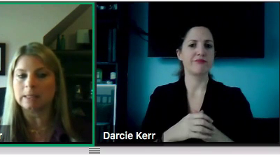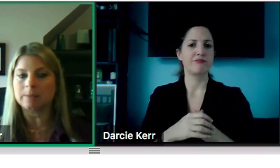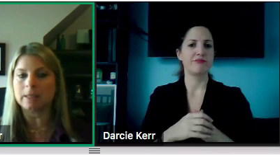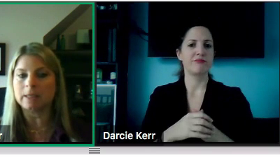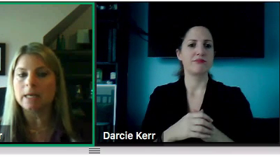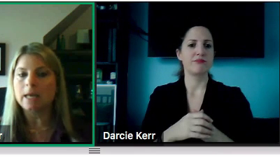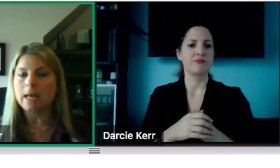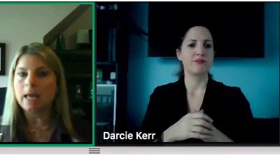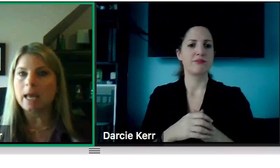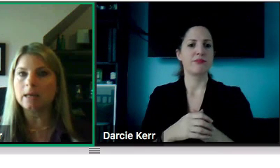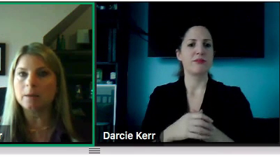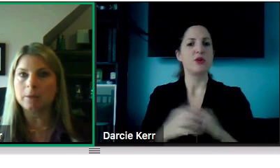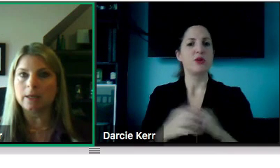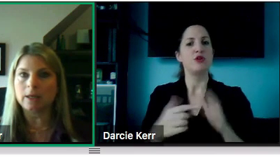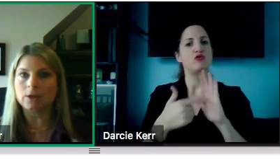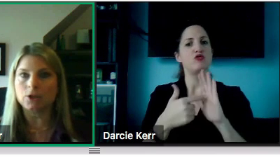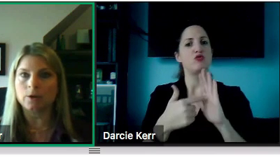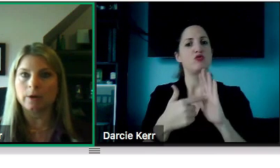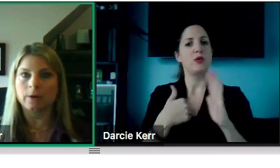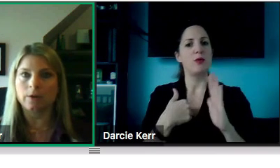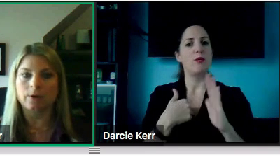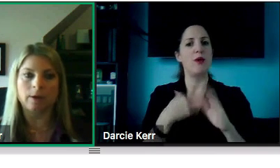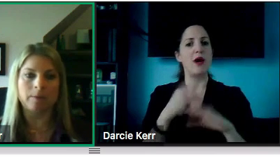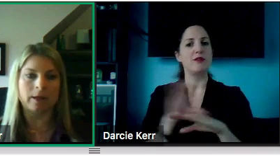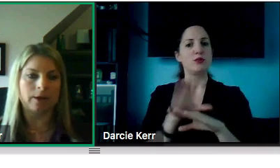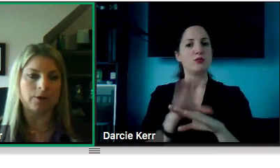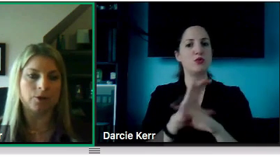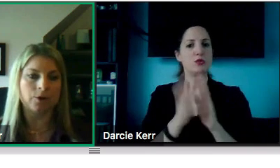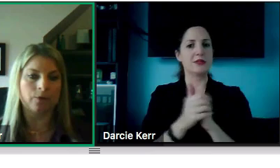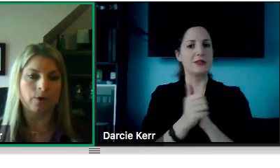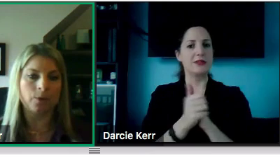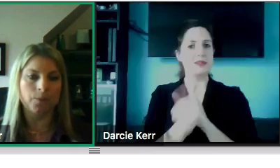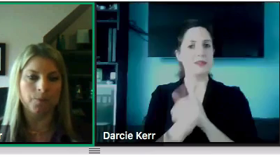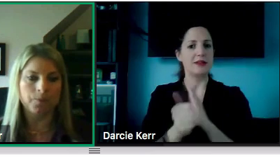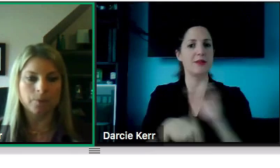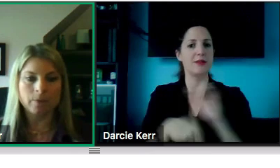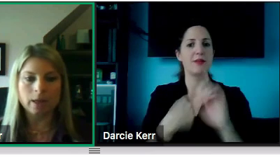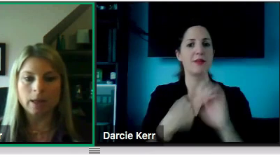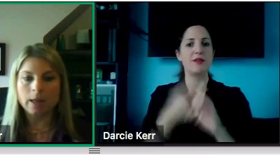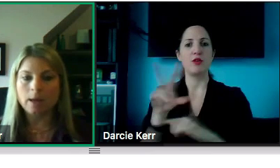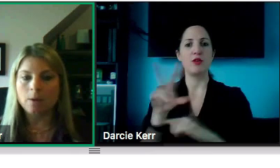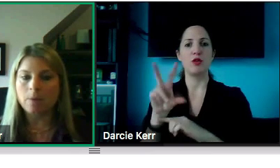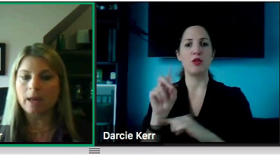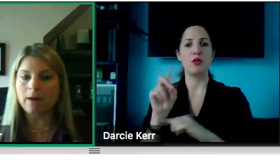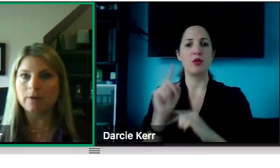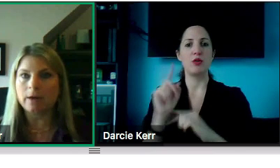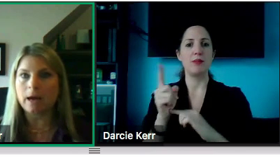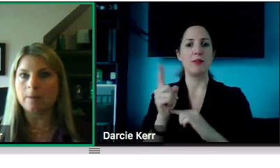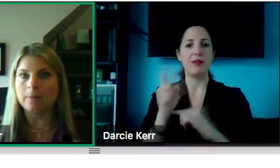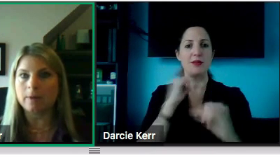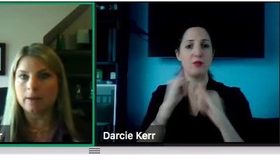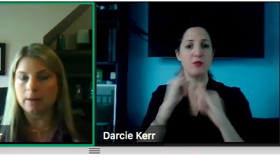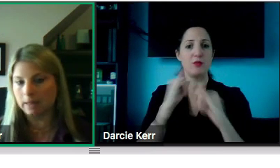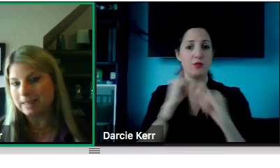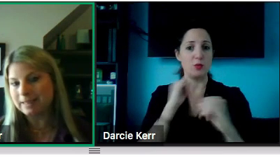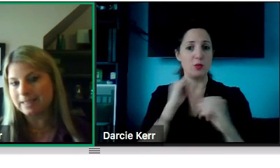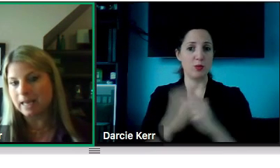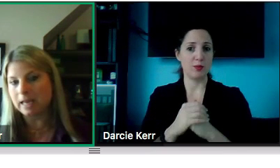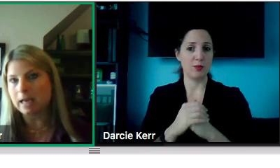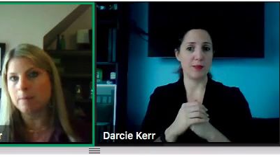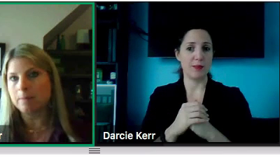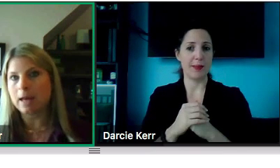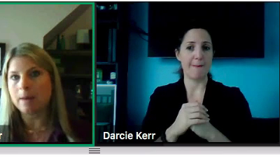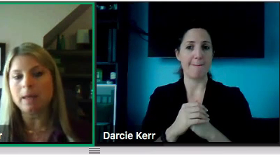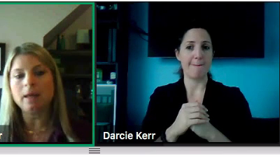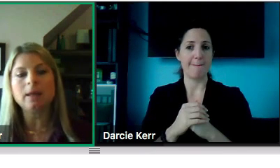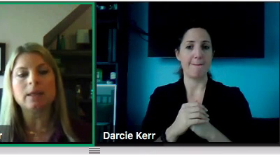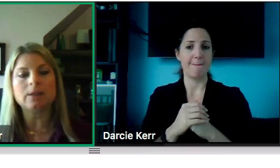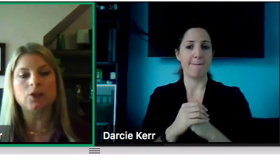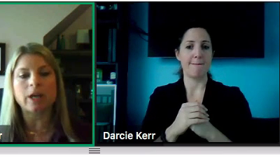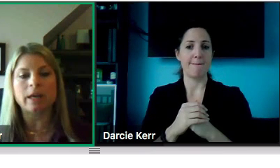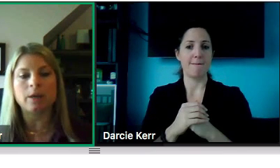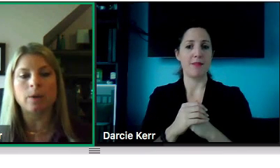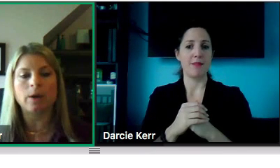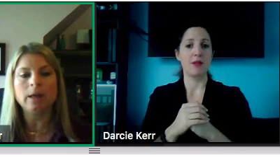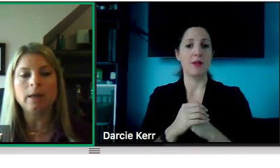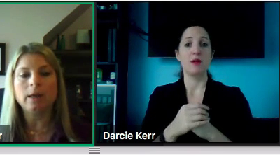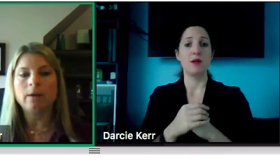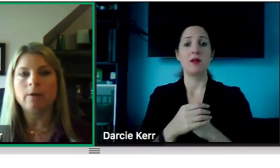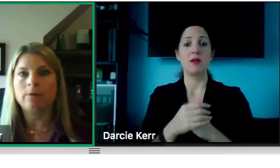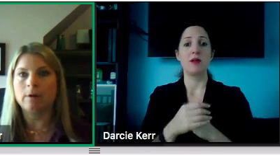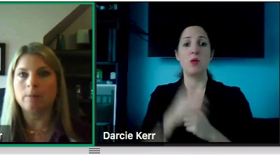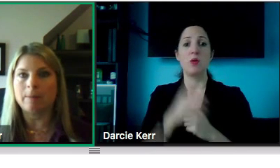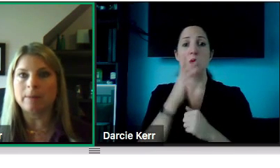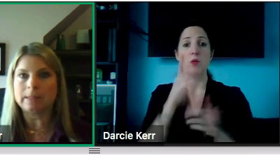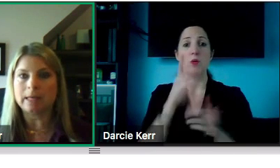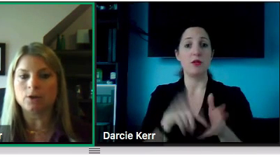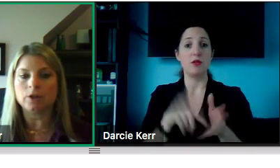skills assessment, and completing a short 30-minute interview. We have an intake upcoming this